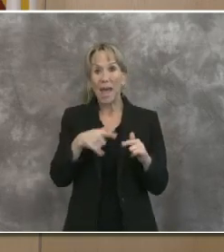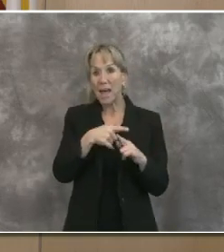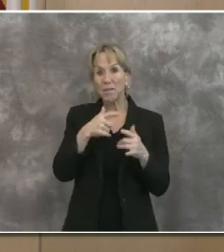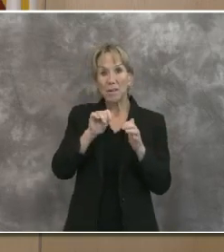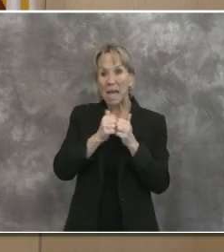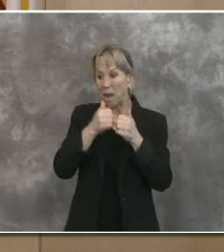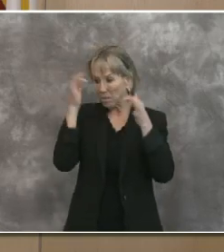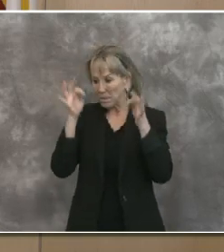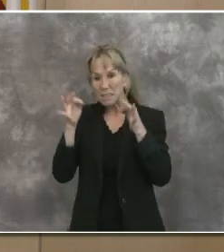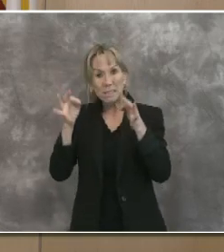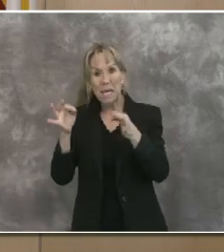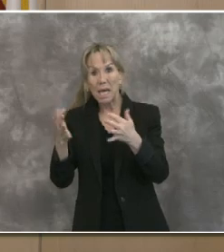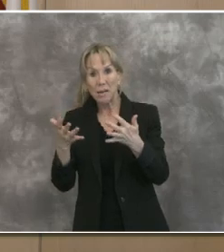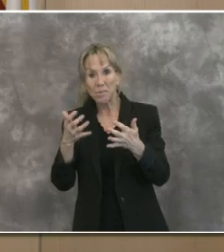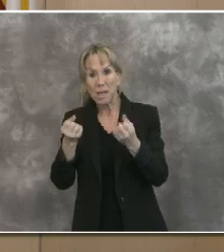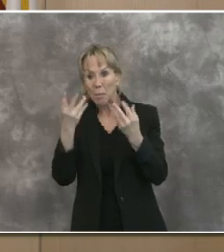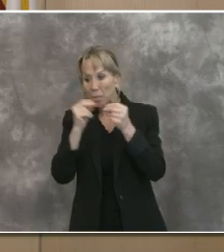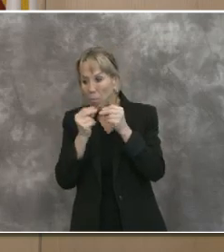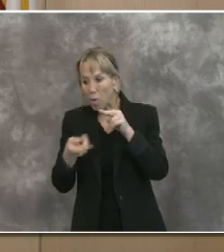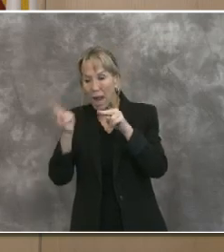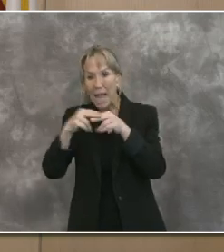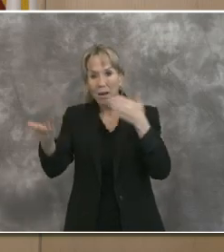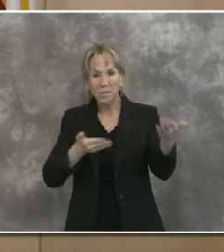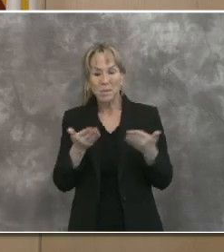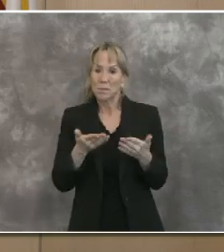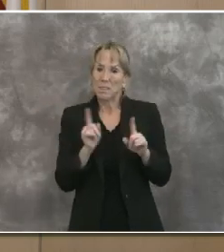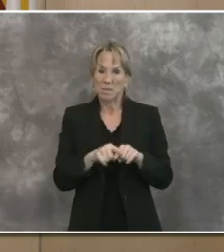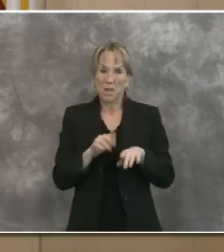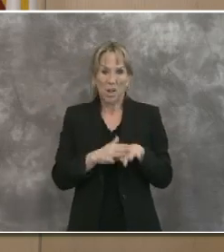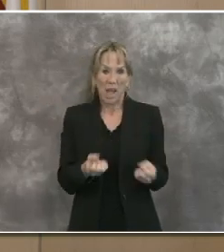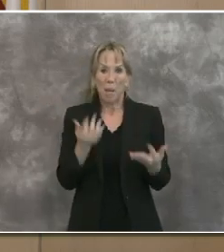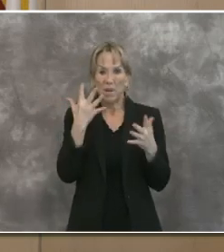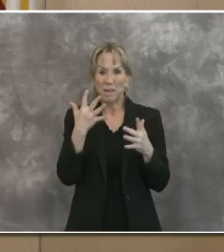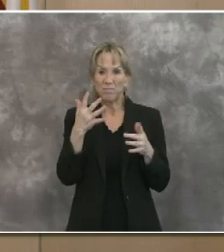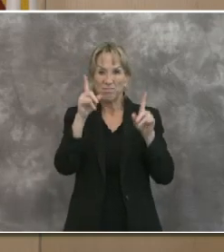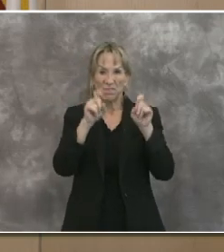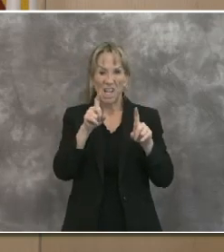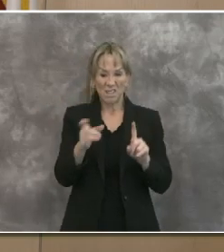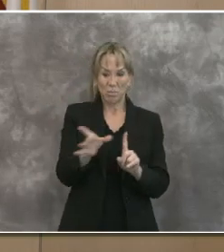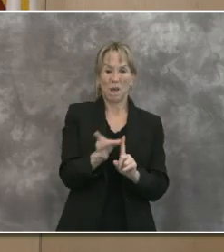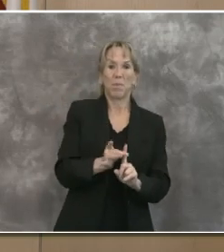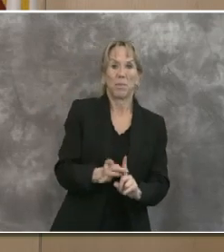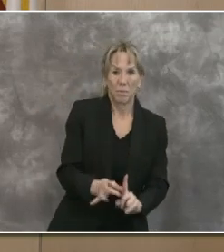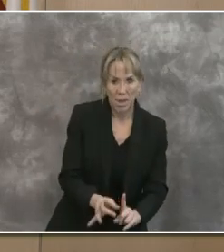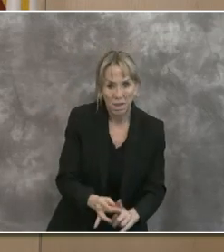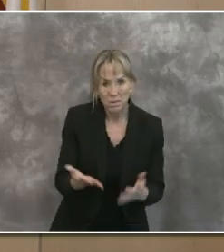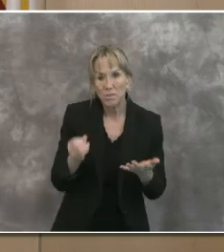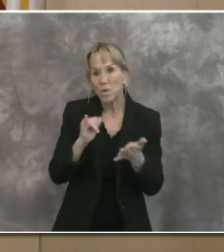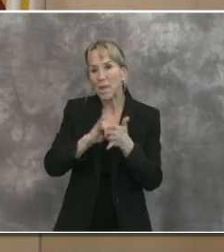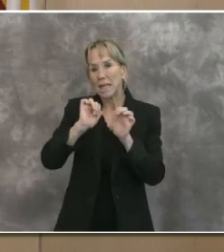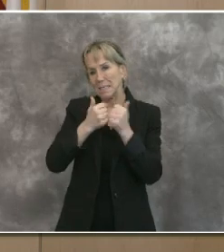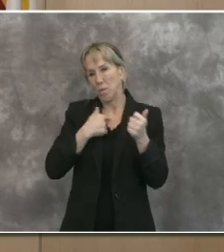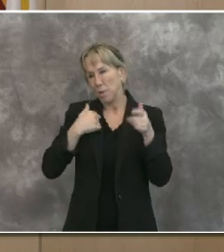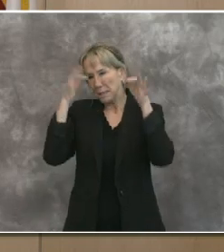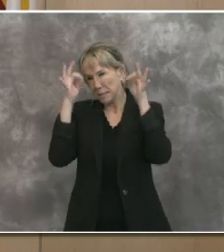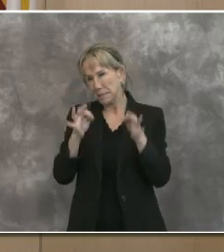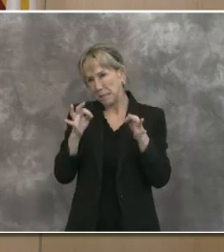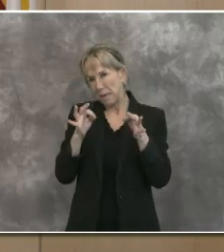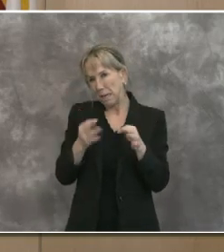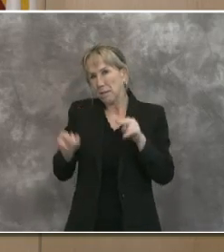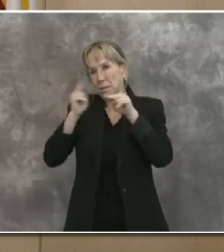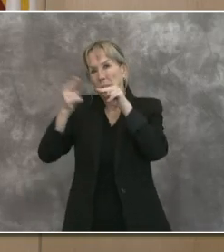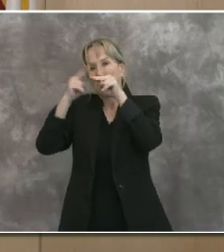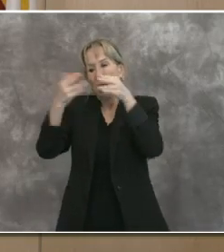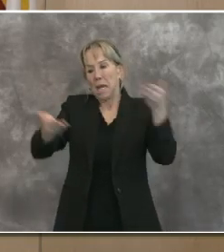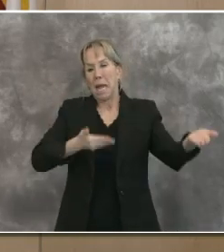the number of positive tests. So I just wanted to make sure everyone understood the unique relationship between